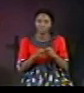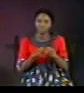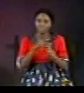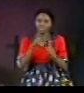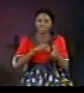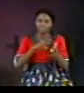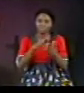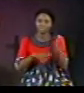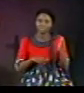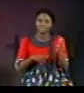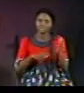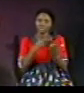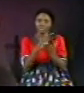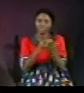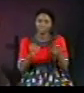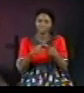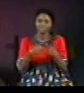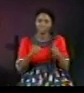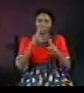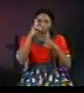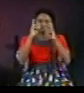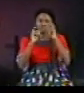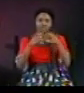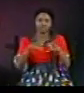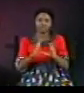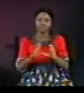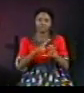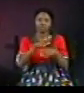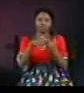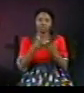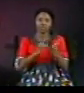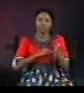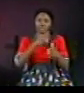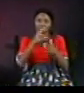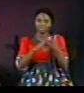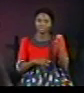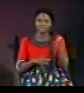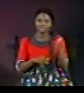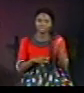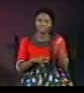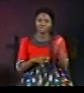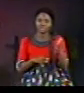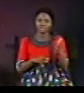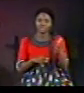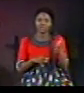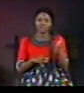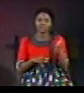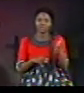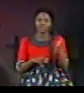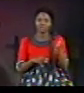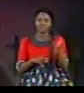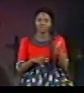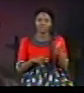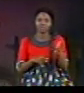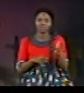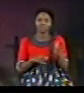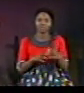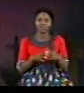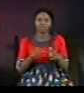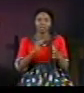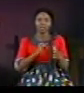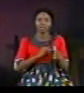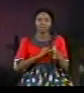hall, all I've read, I'll be like brainstorming, and the ability to recall what I've